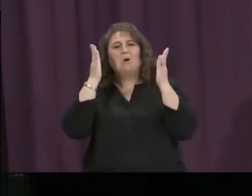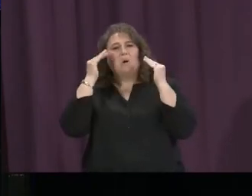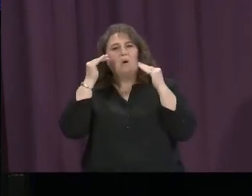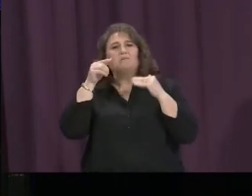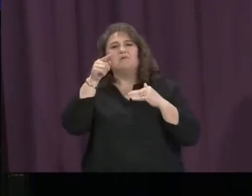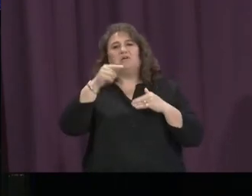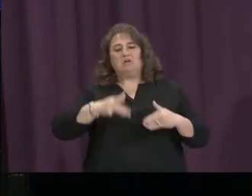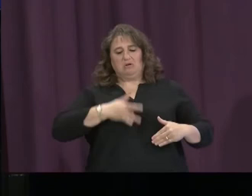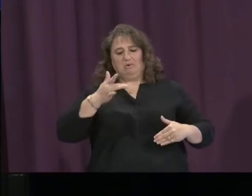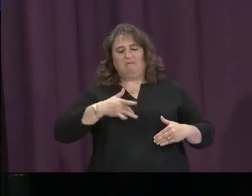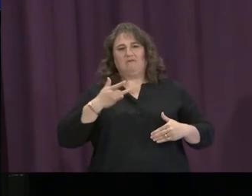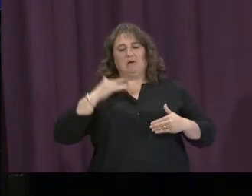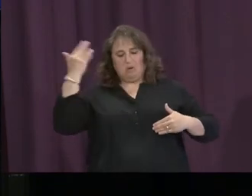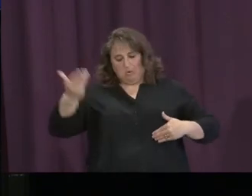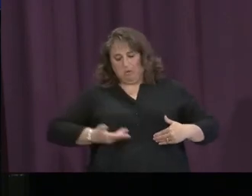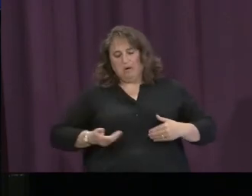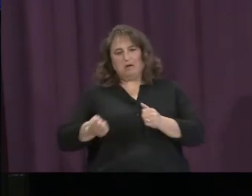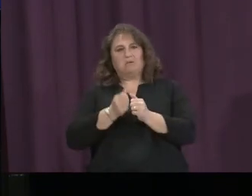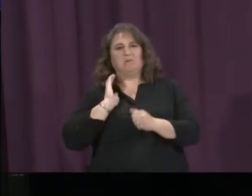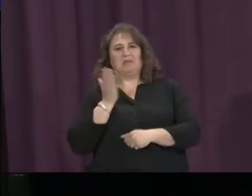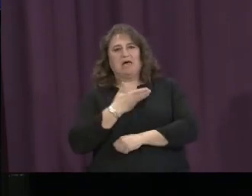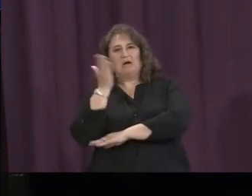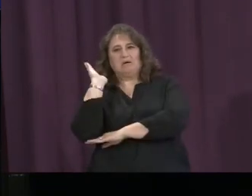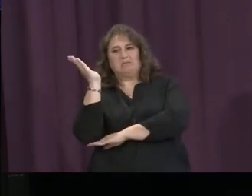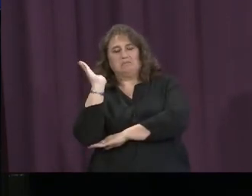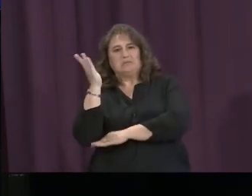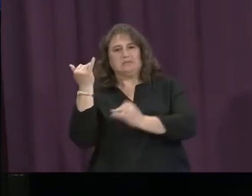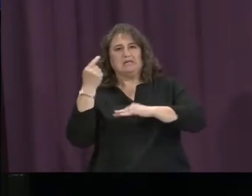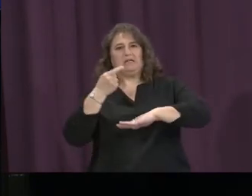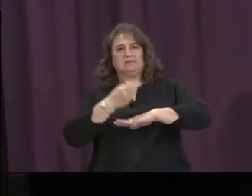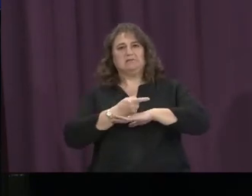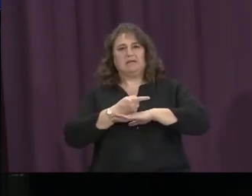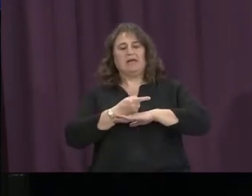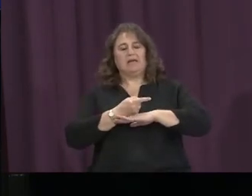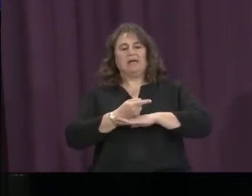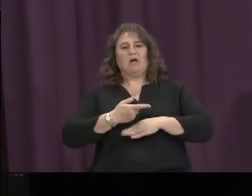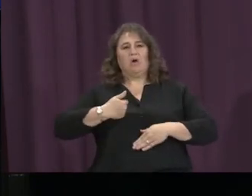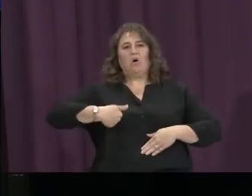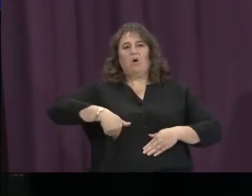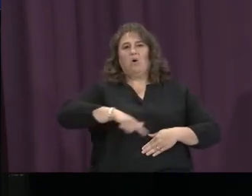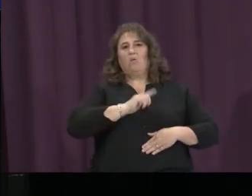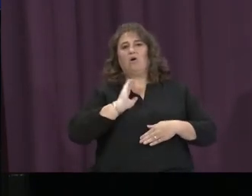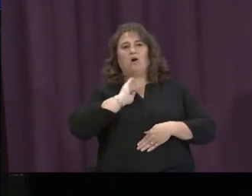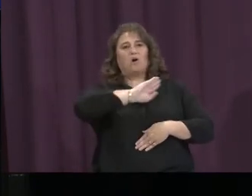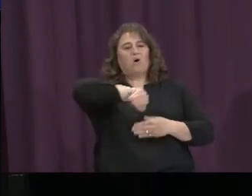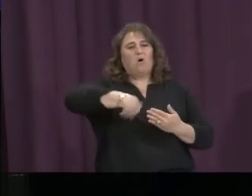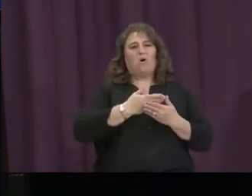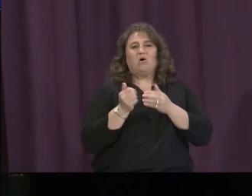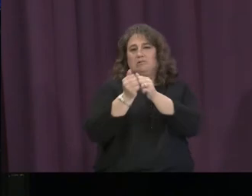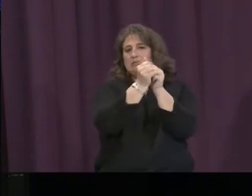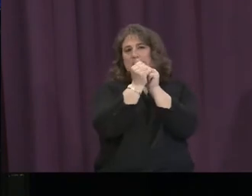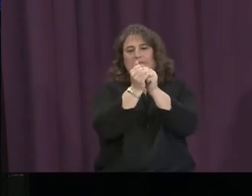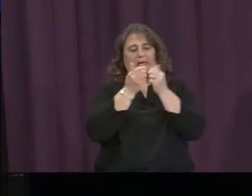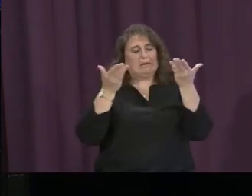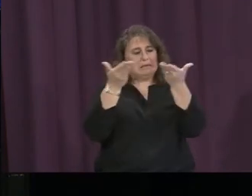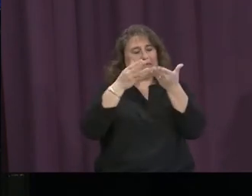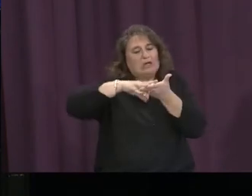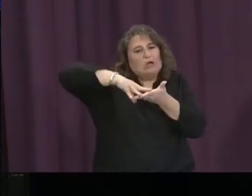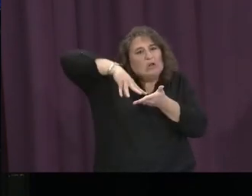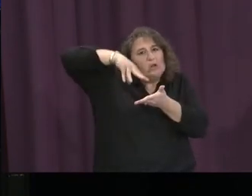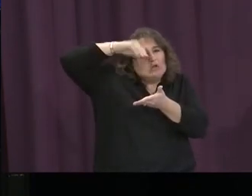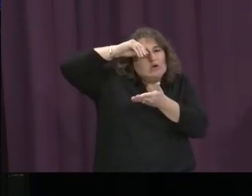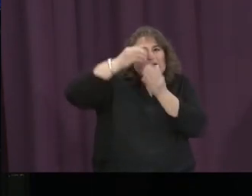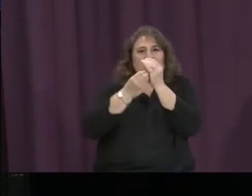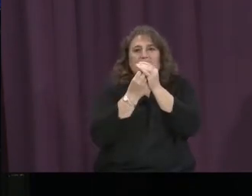this presentation and what we're sharing with you. We're all in the same boat here. Yeah. And so we're all learning and growing